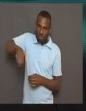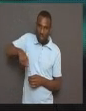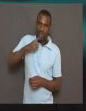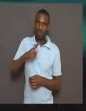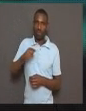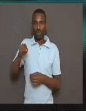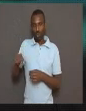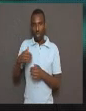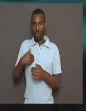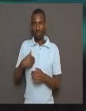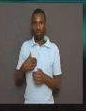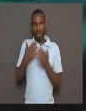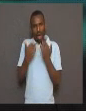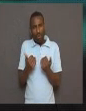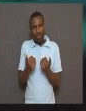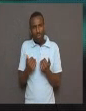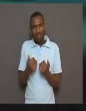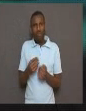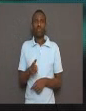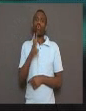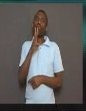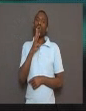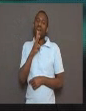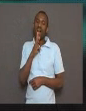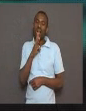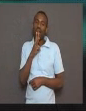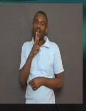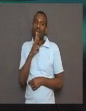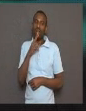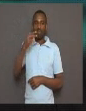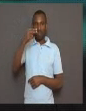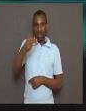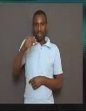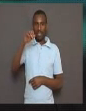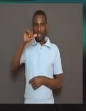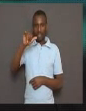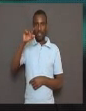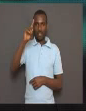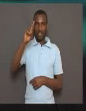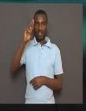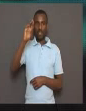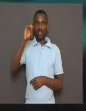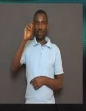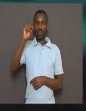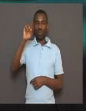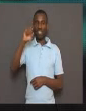Let us say that water has a hydrometer measurement of 1.